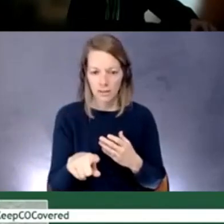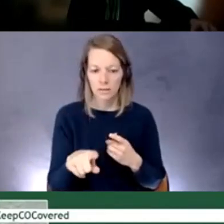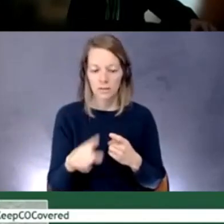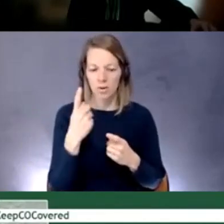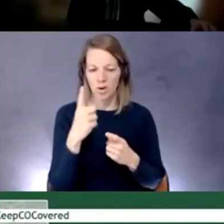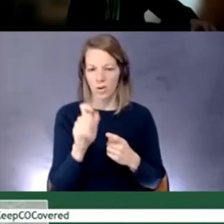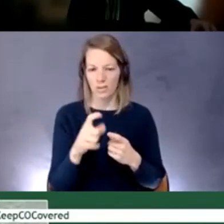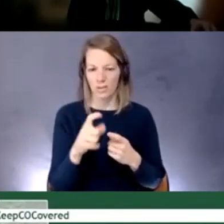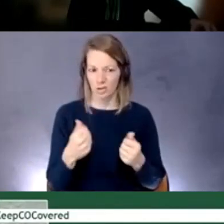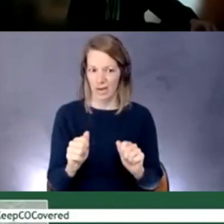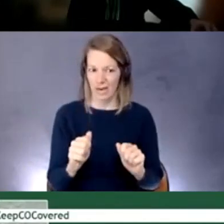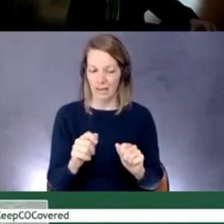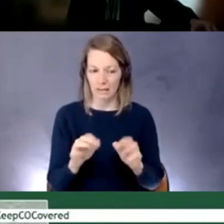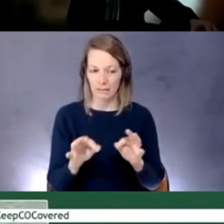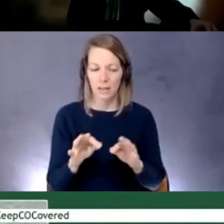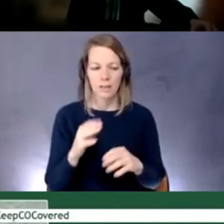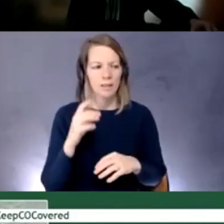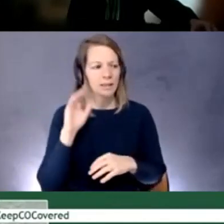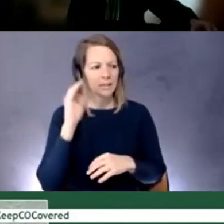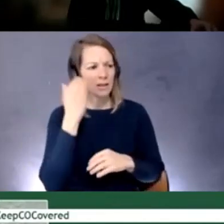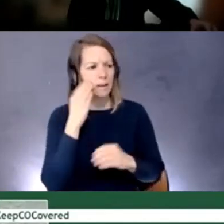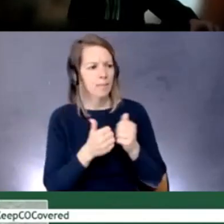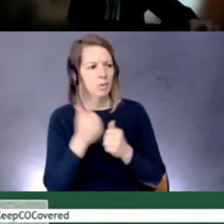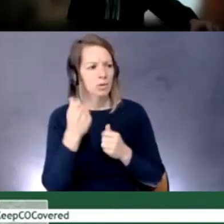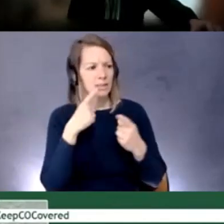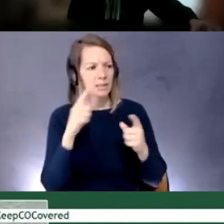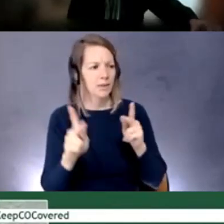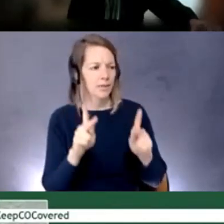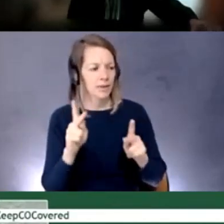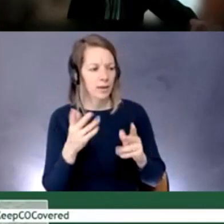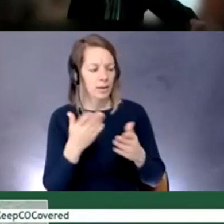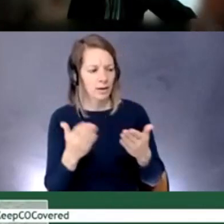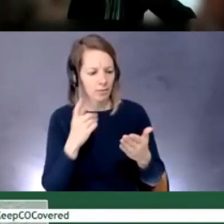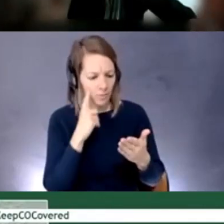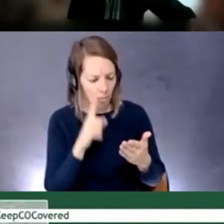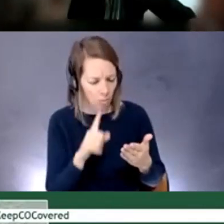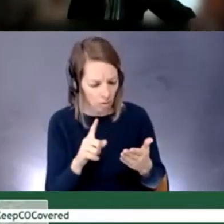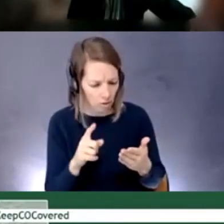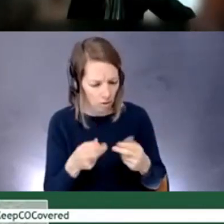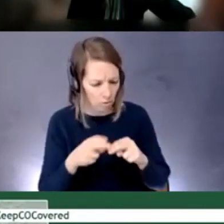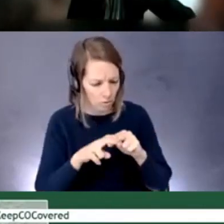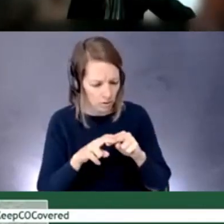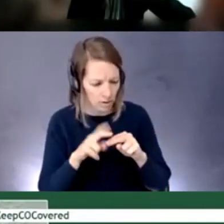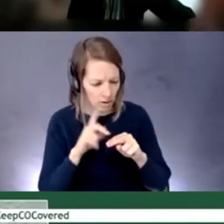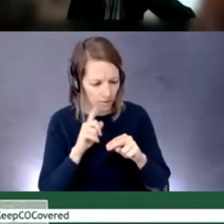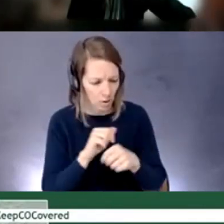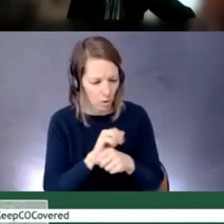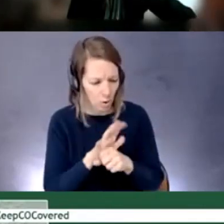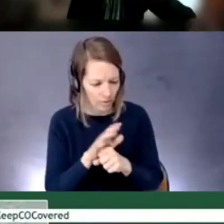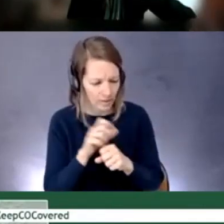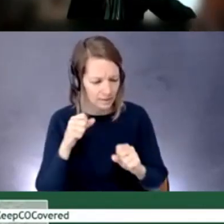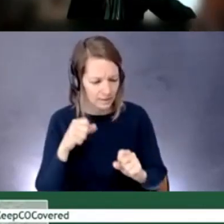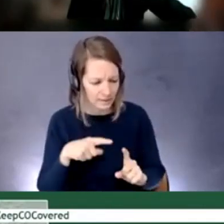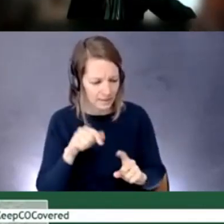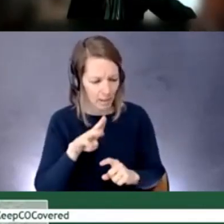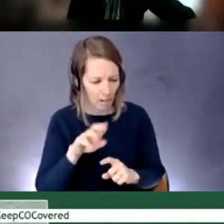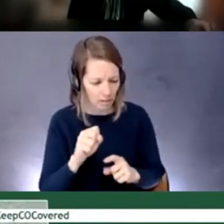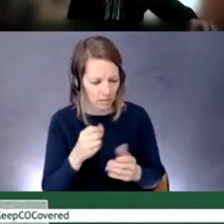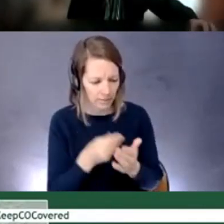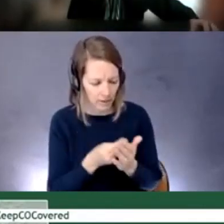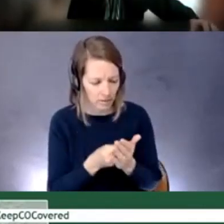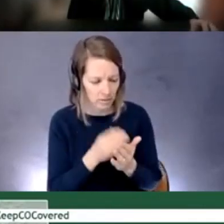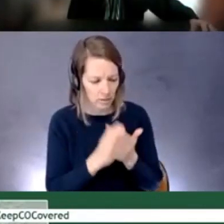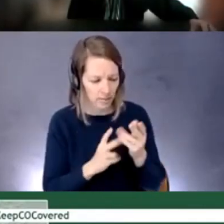take my best shot at it. So it sounds like the most successful thing in improving rural hospital finances was the COVID stimulus funds. Is some